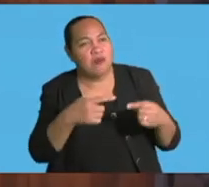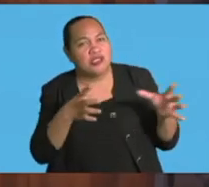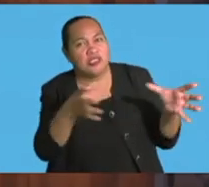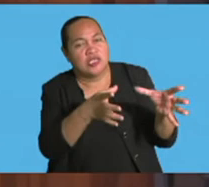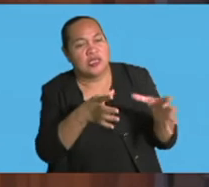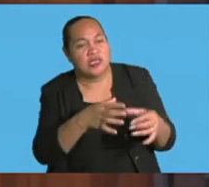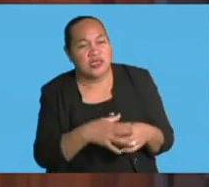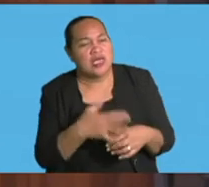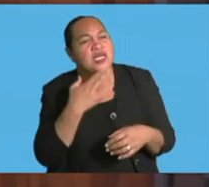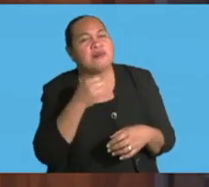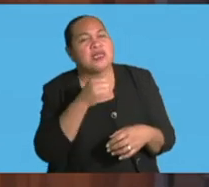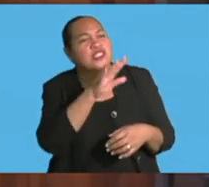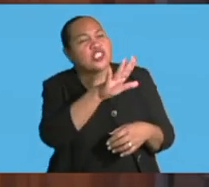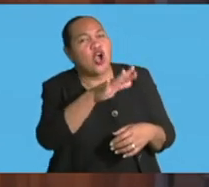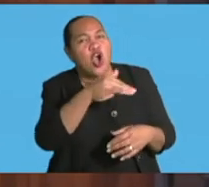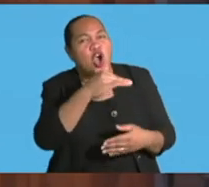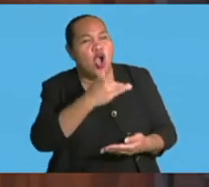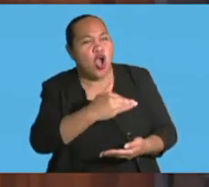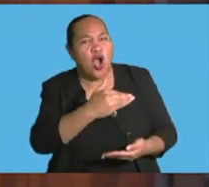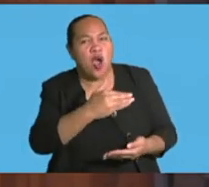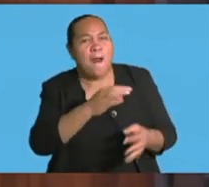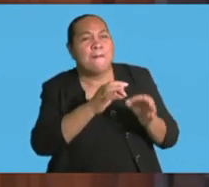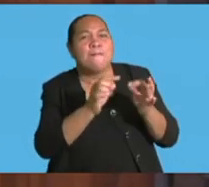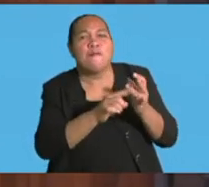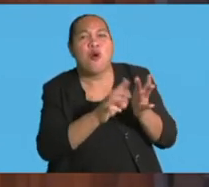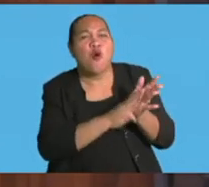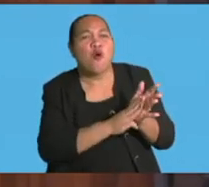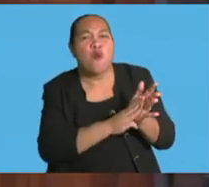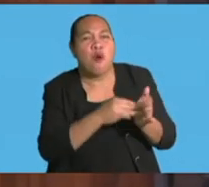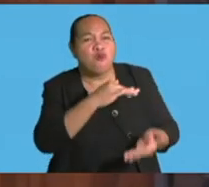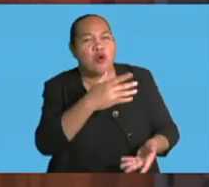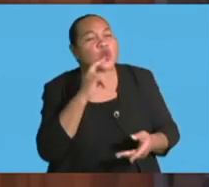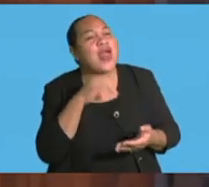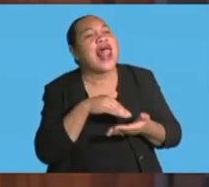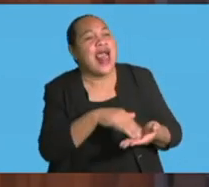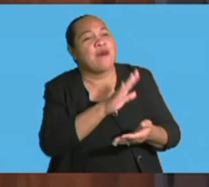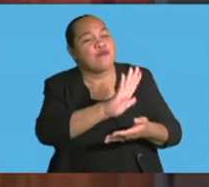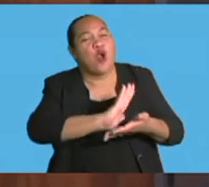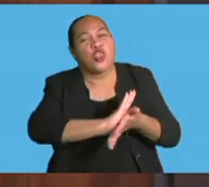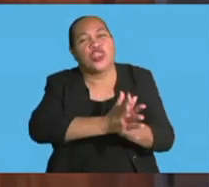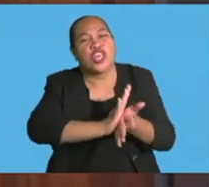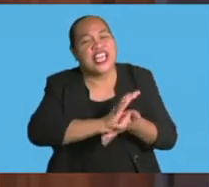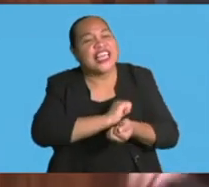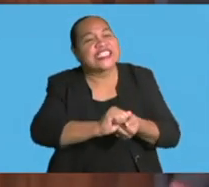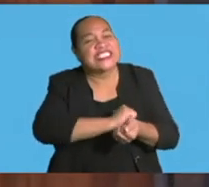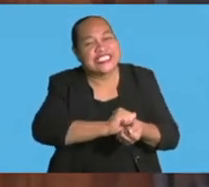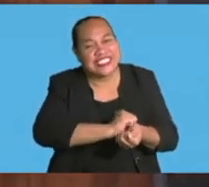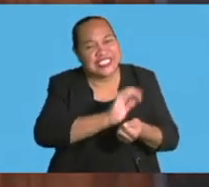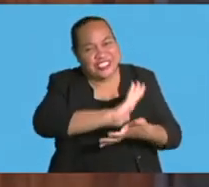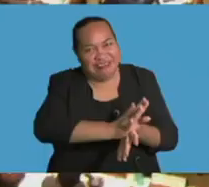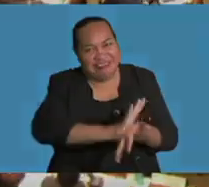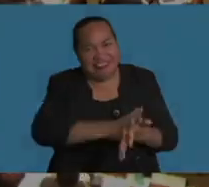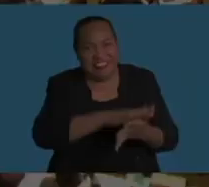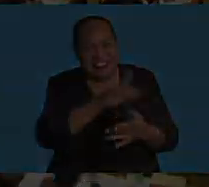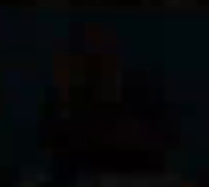your boom boxes home. It will help clean your dirty linens. Thank you.